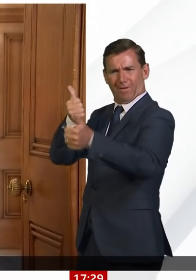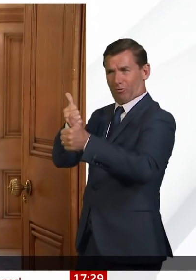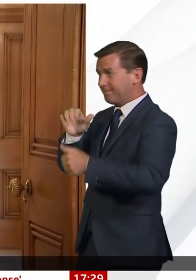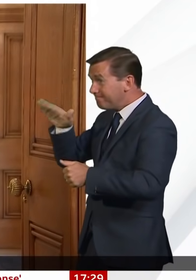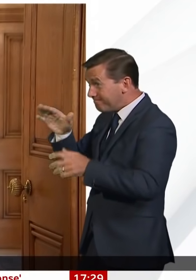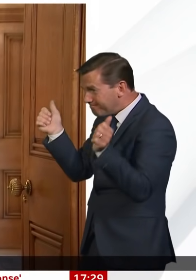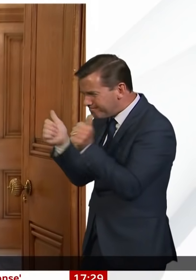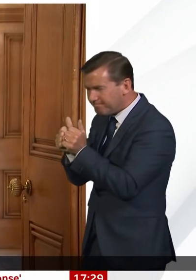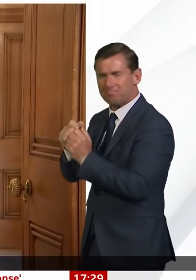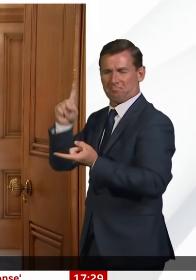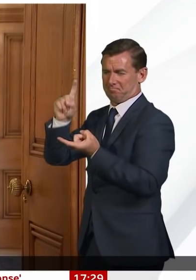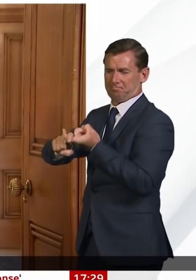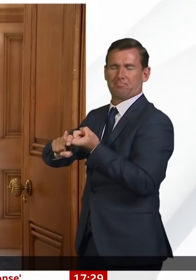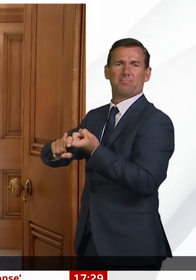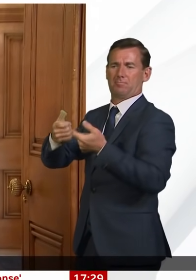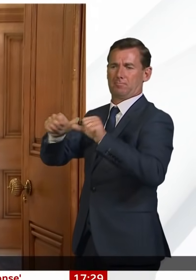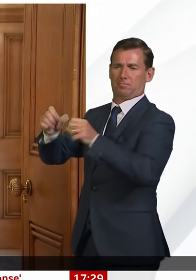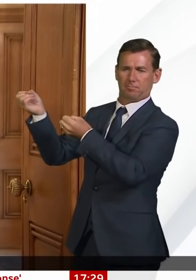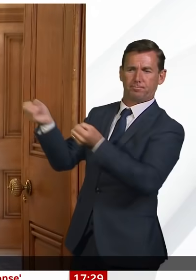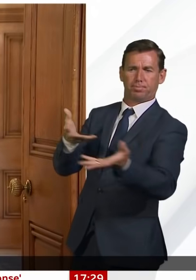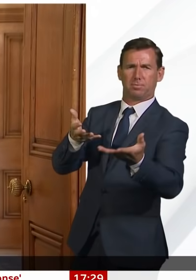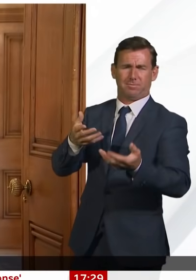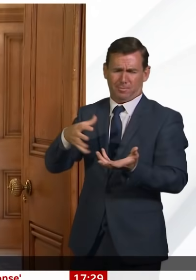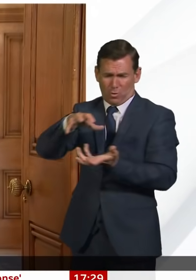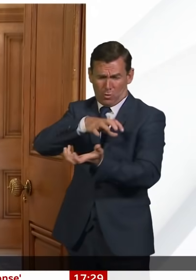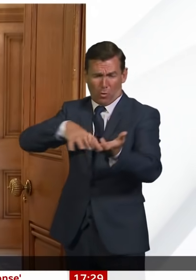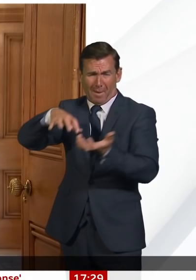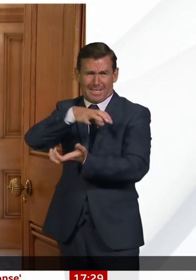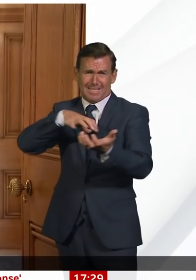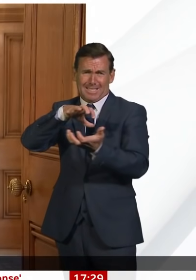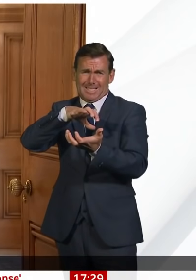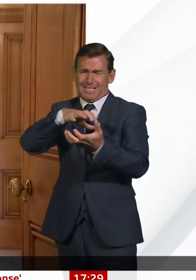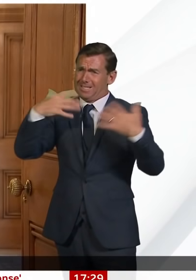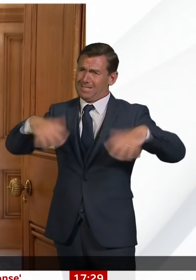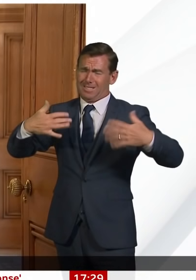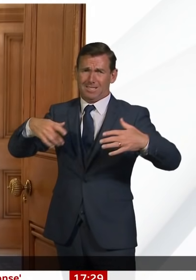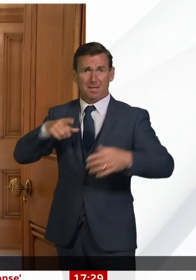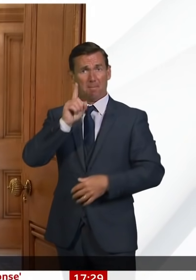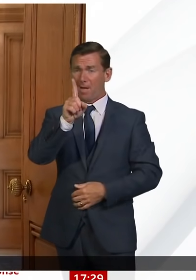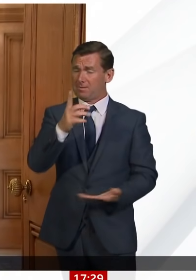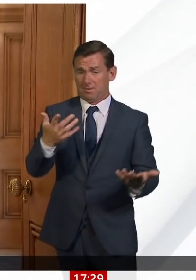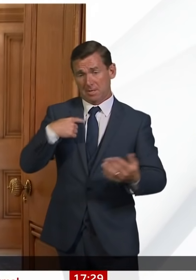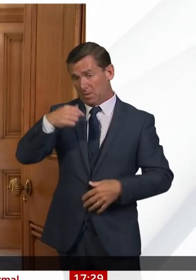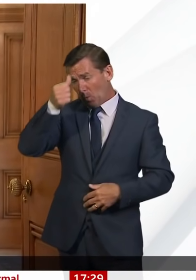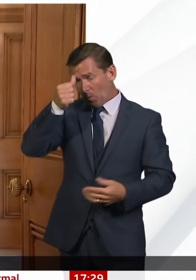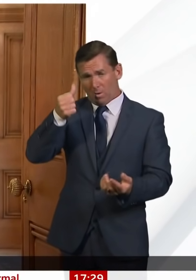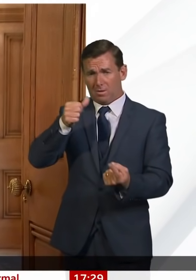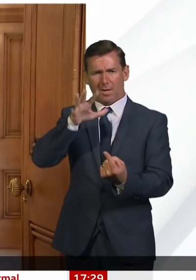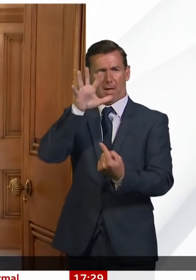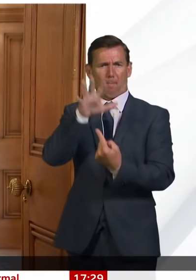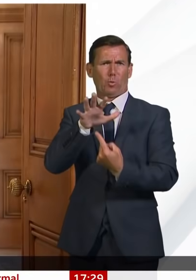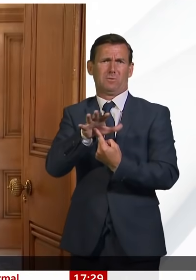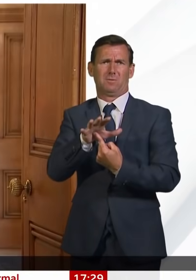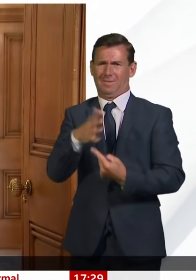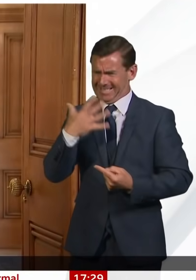takes away the importance of delivering on this agenda or the resources and the support that